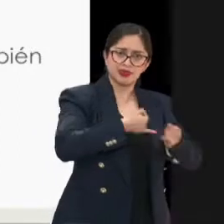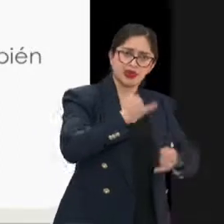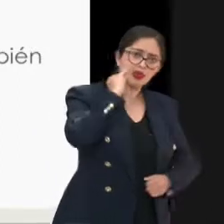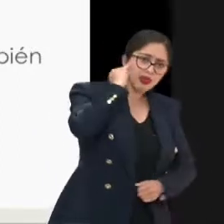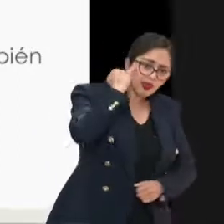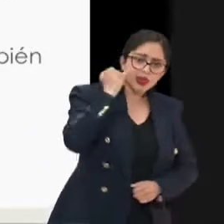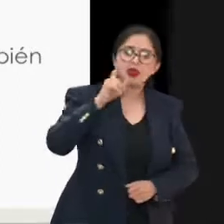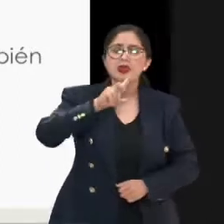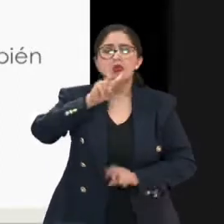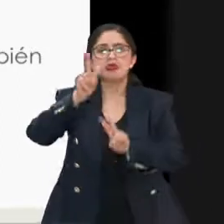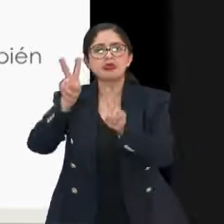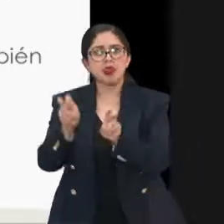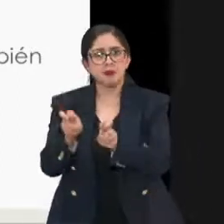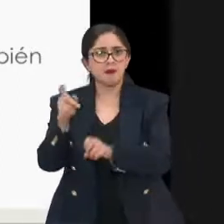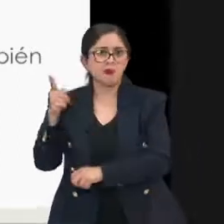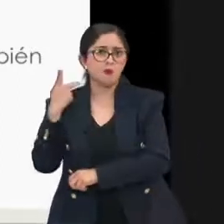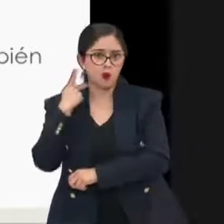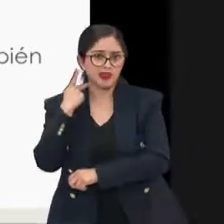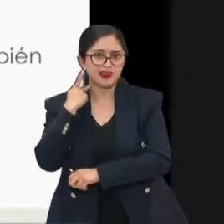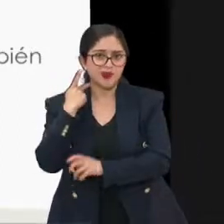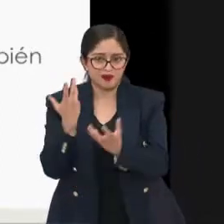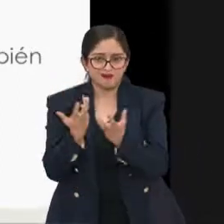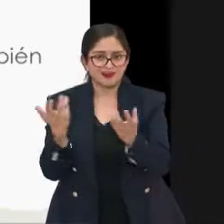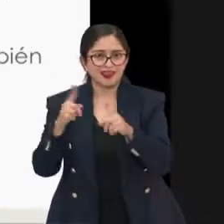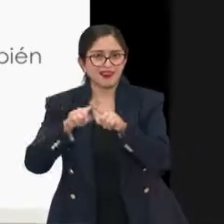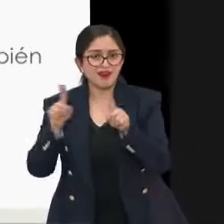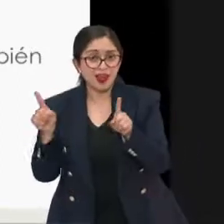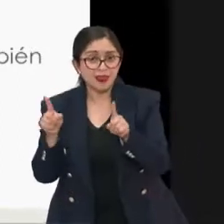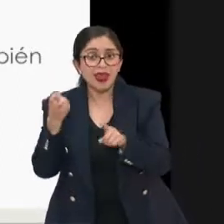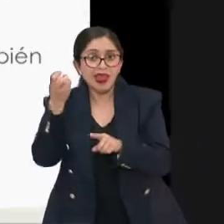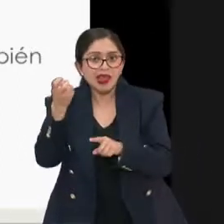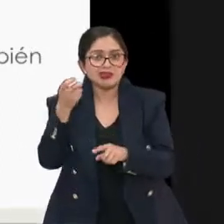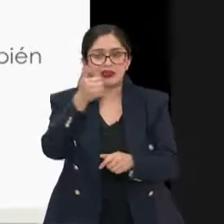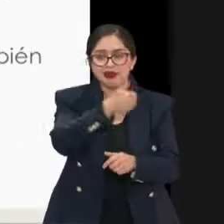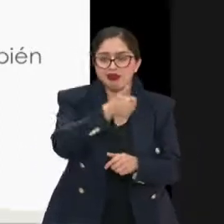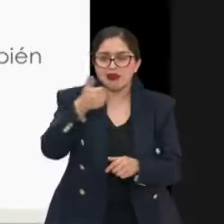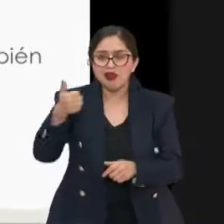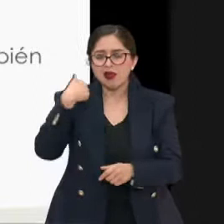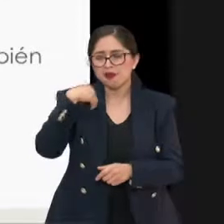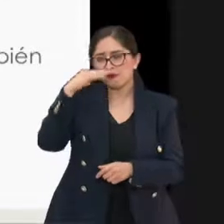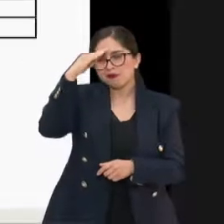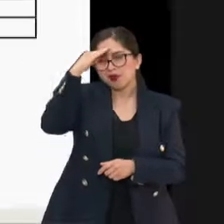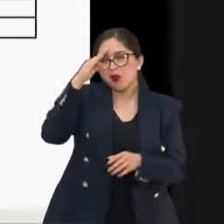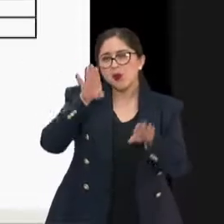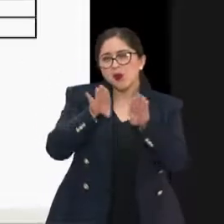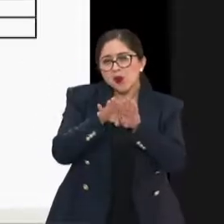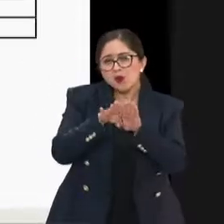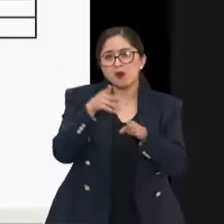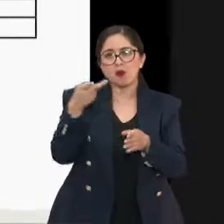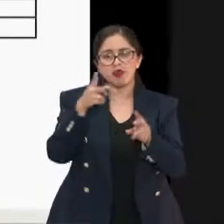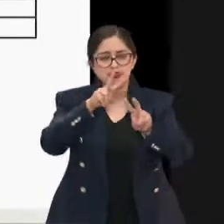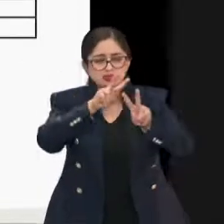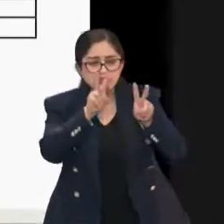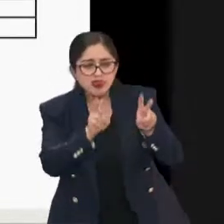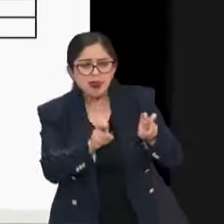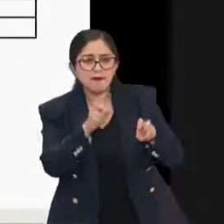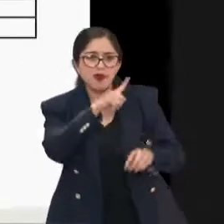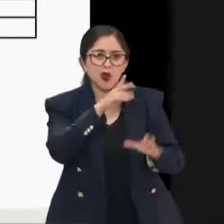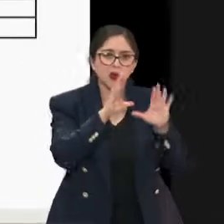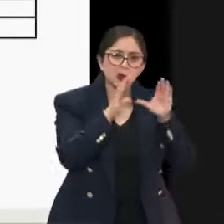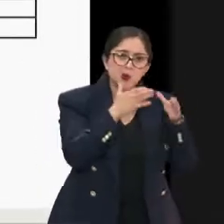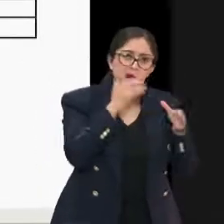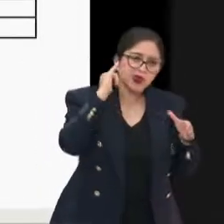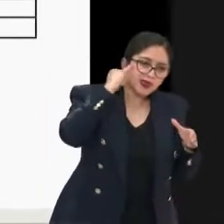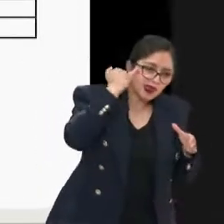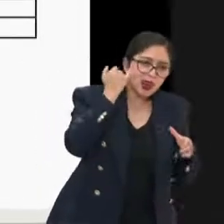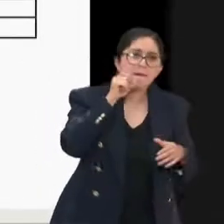between ethnics and political socialization. So the sense of a common sense is